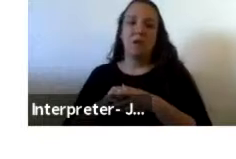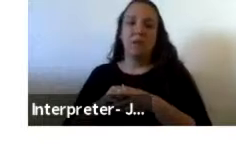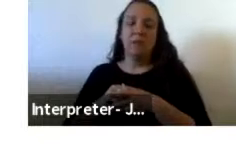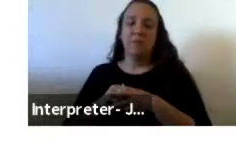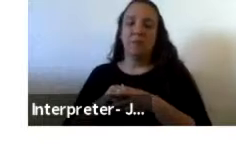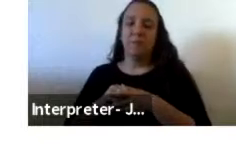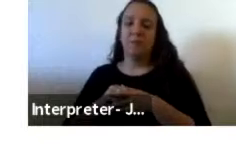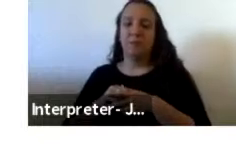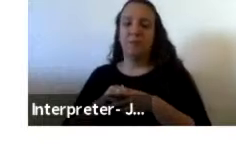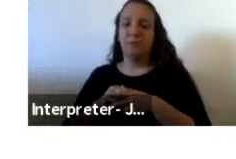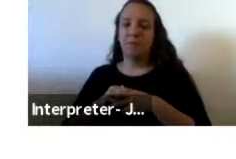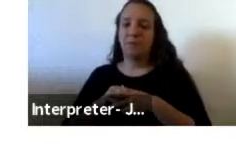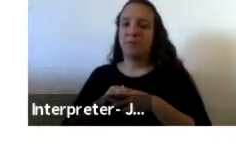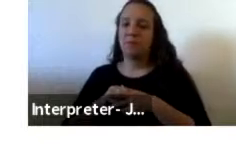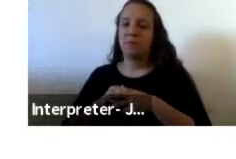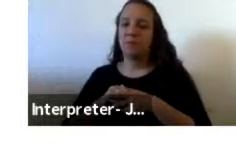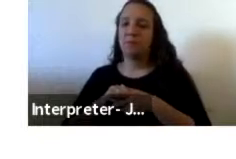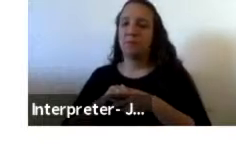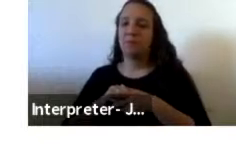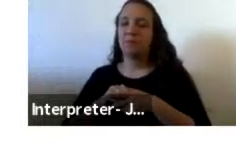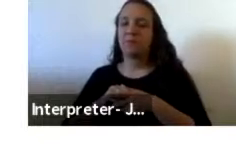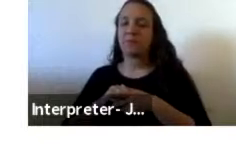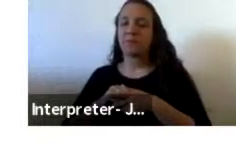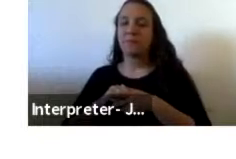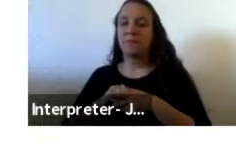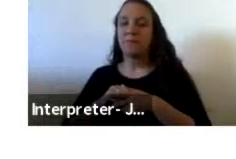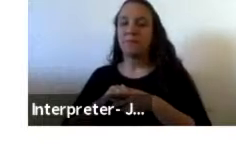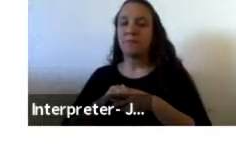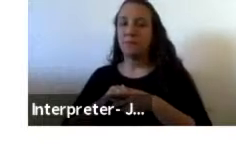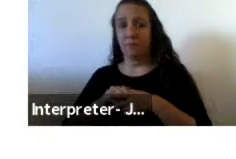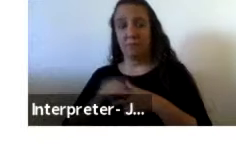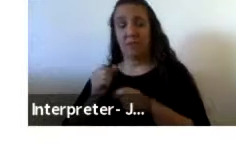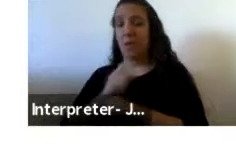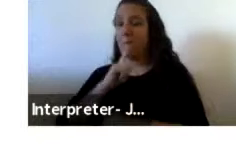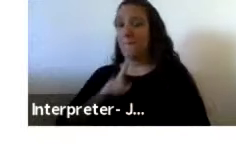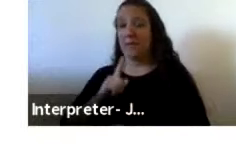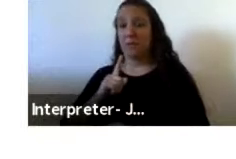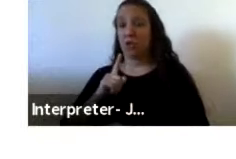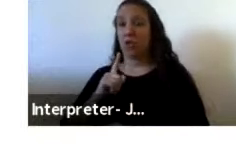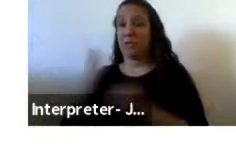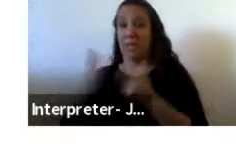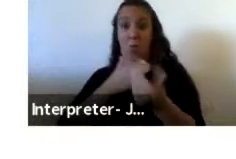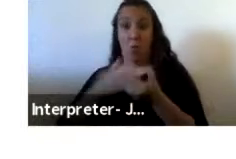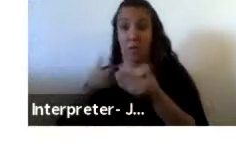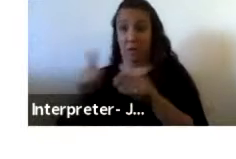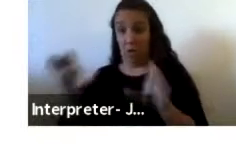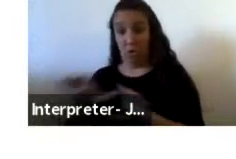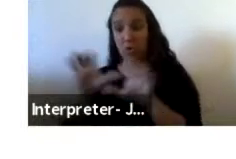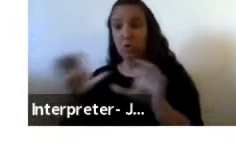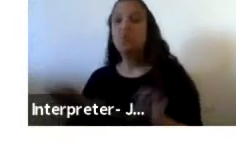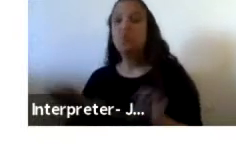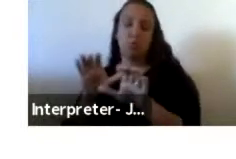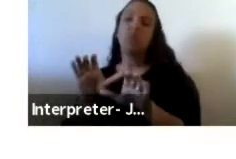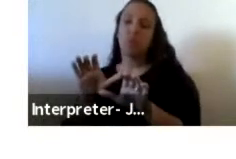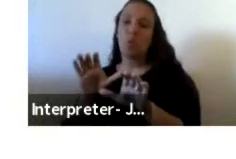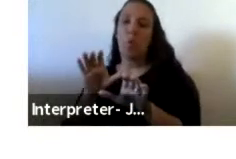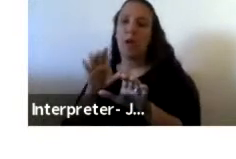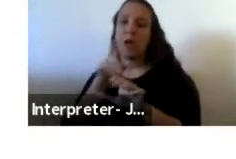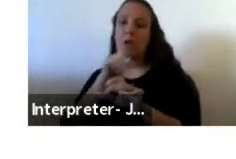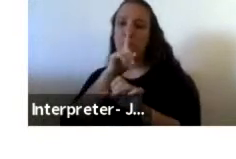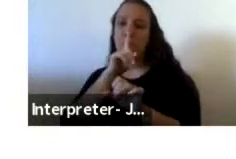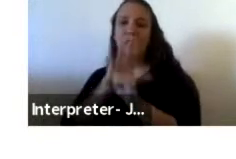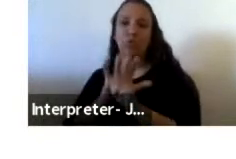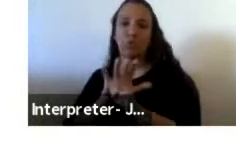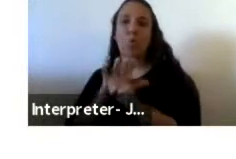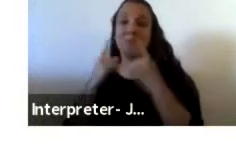you is that you have to make sure that everything that you're doing, that it's going to ensure the success of your business.